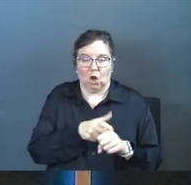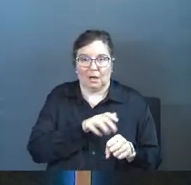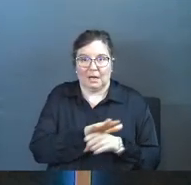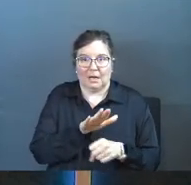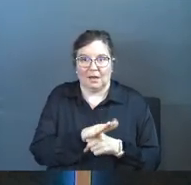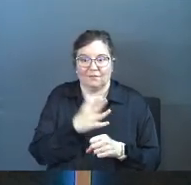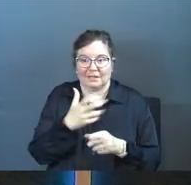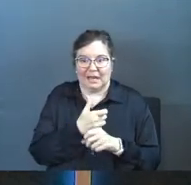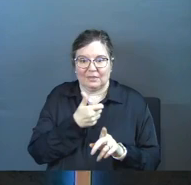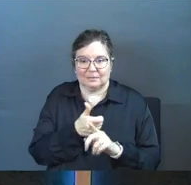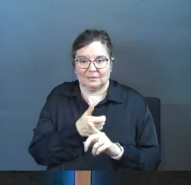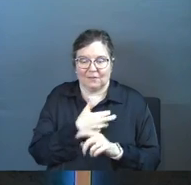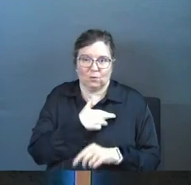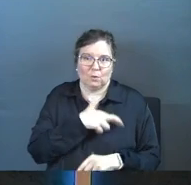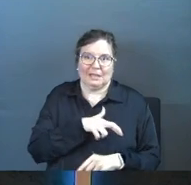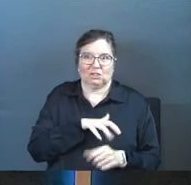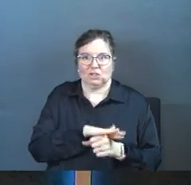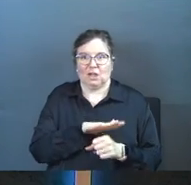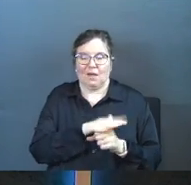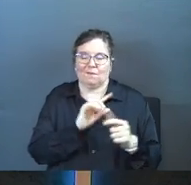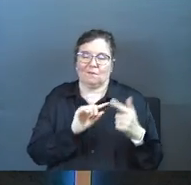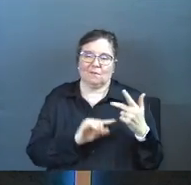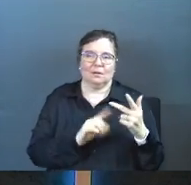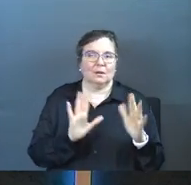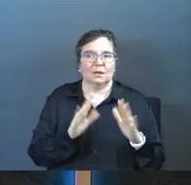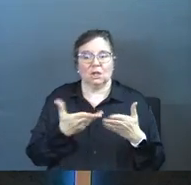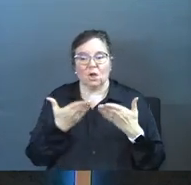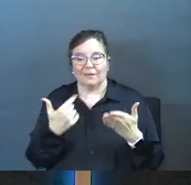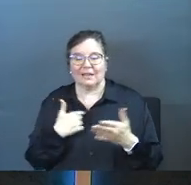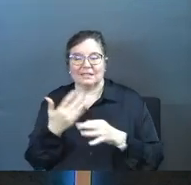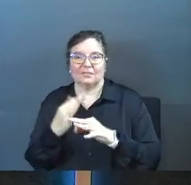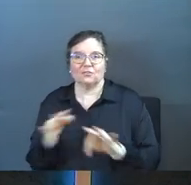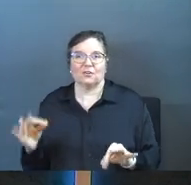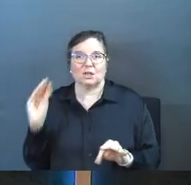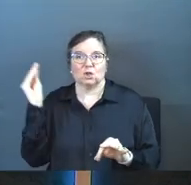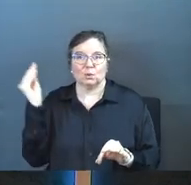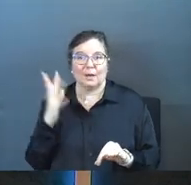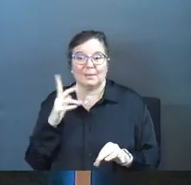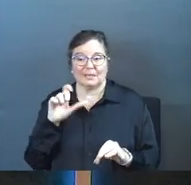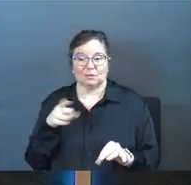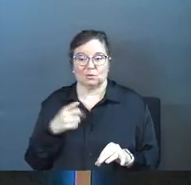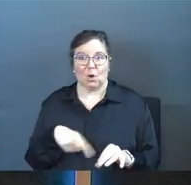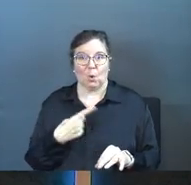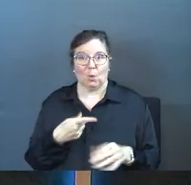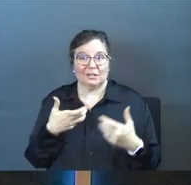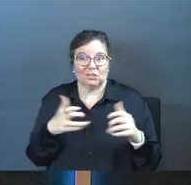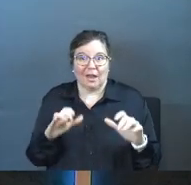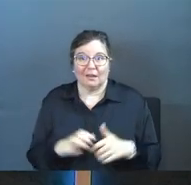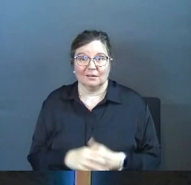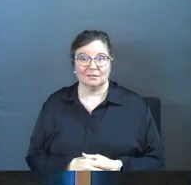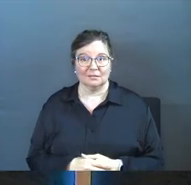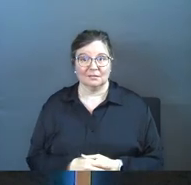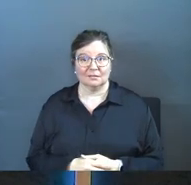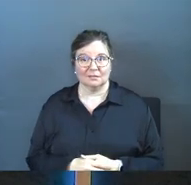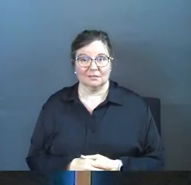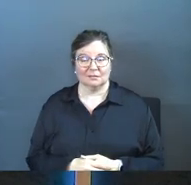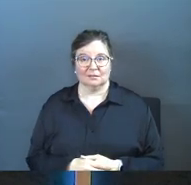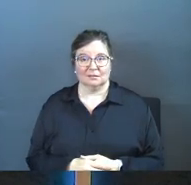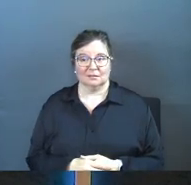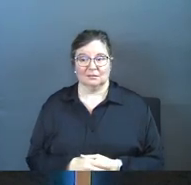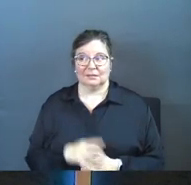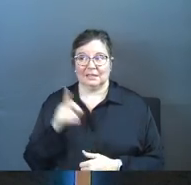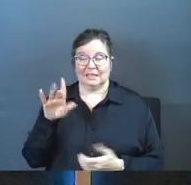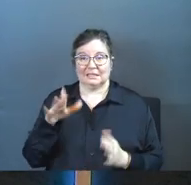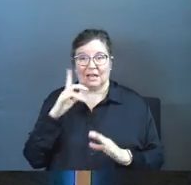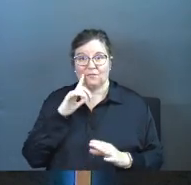enough, got themselves religious enough. He offered it to us as free grace because it was our only shot.